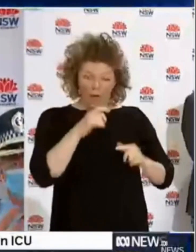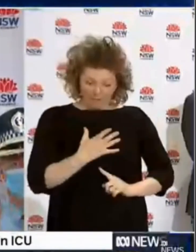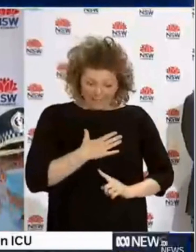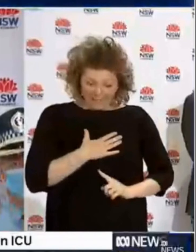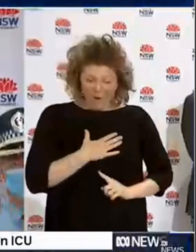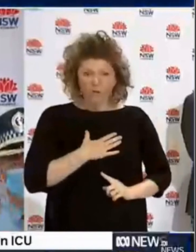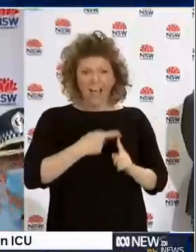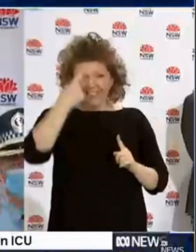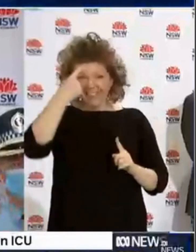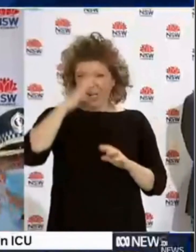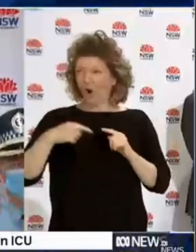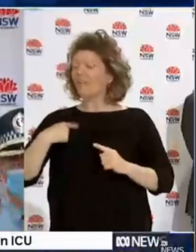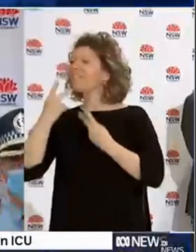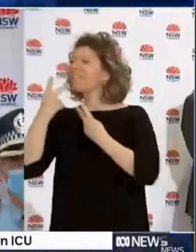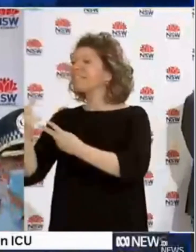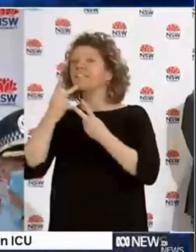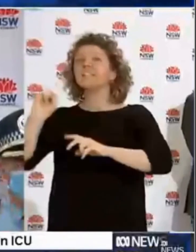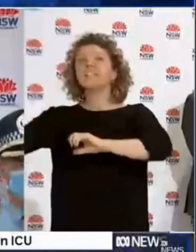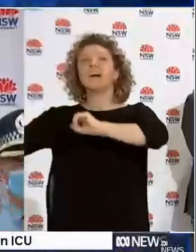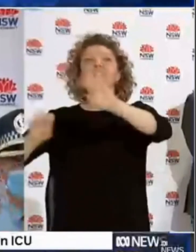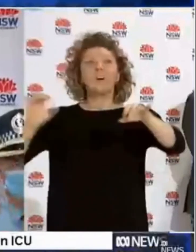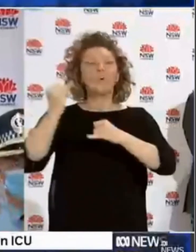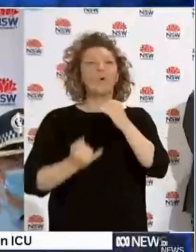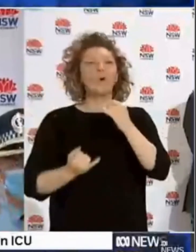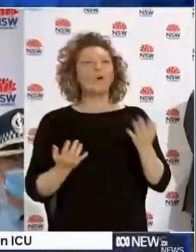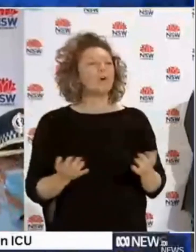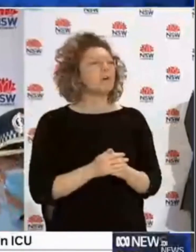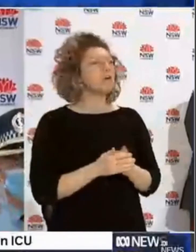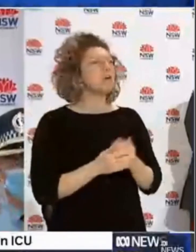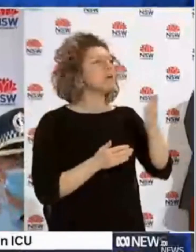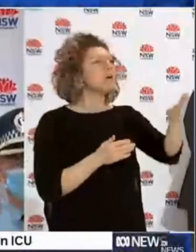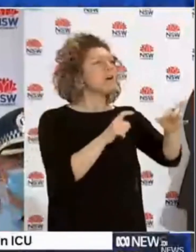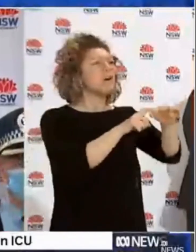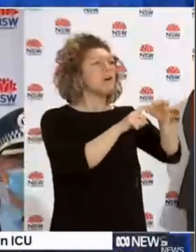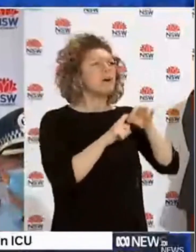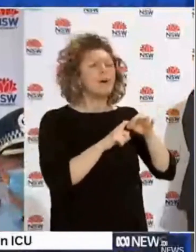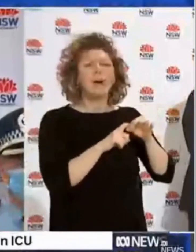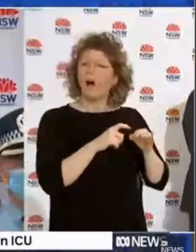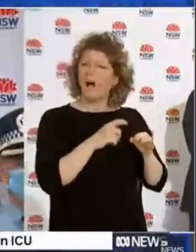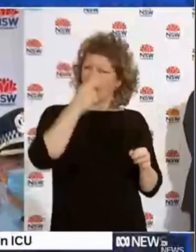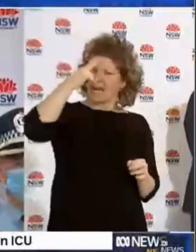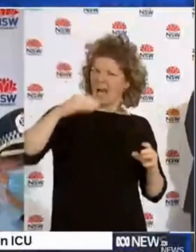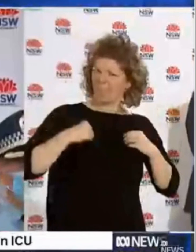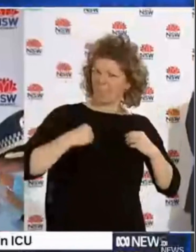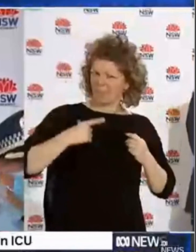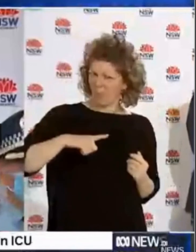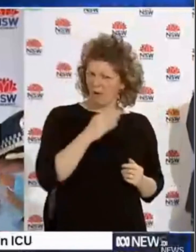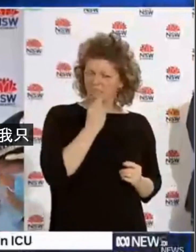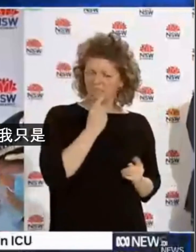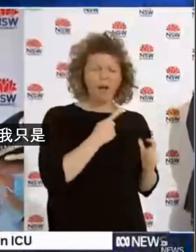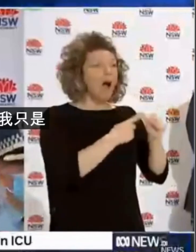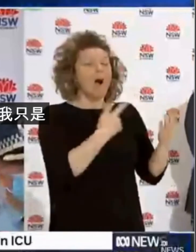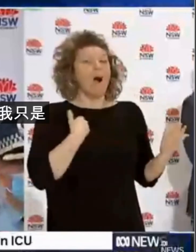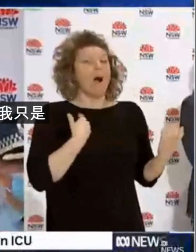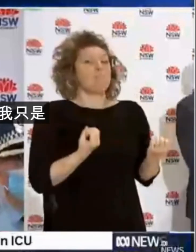also those businesses you might be interacting with. Is there any reason why you're not saying which company? I just don't have it in my head at the moment, but we can get back Dr. to it.